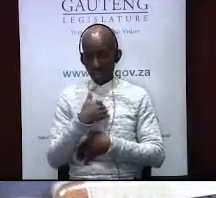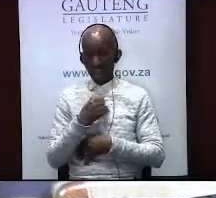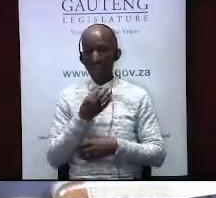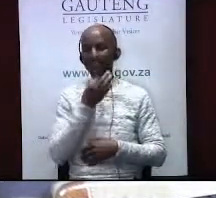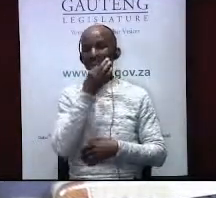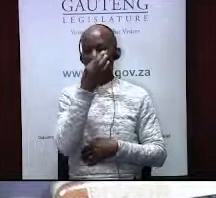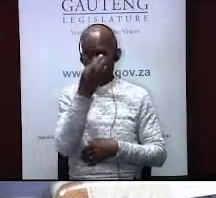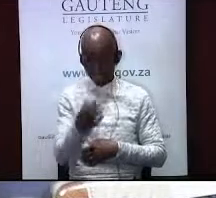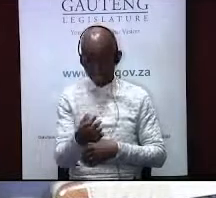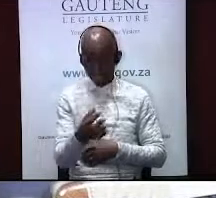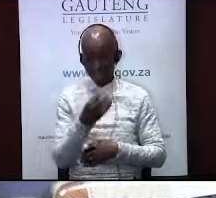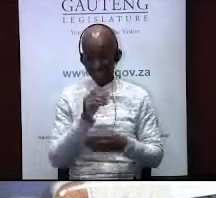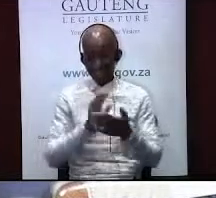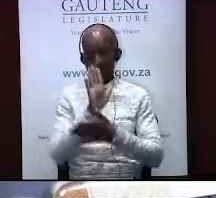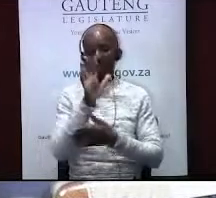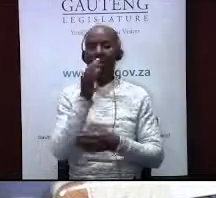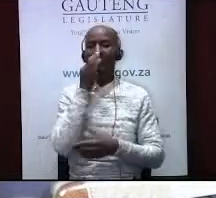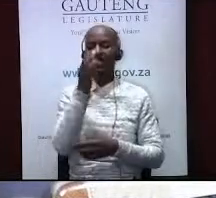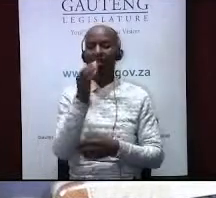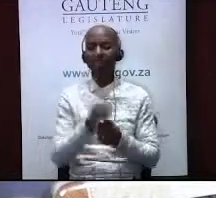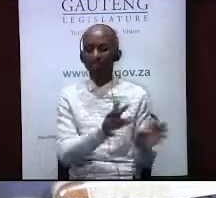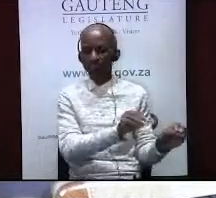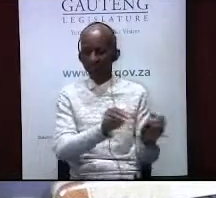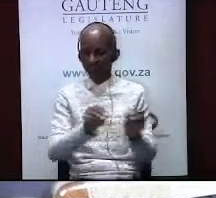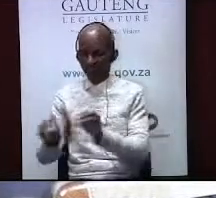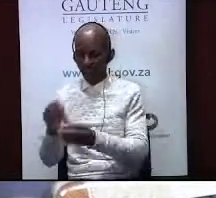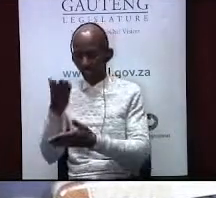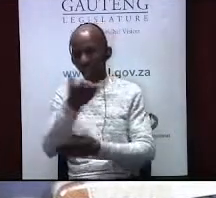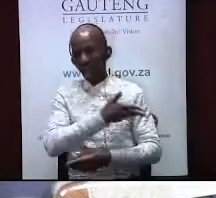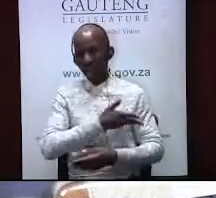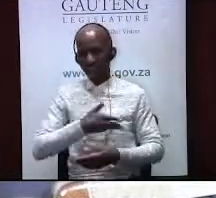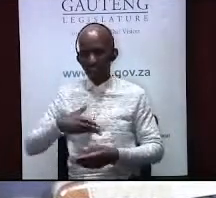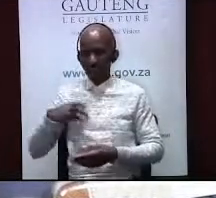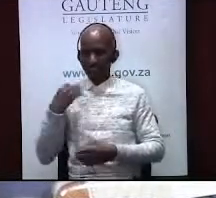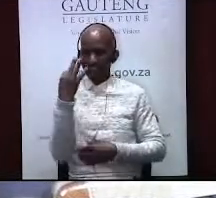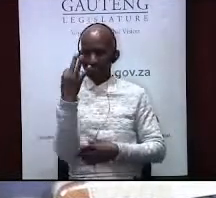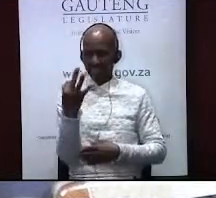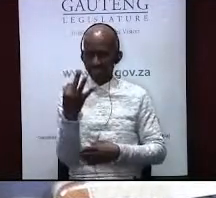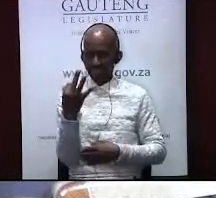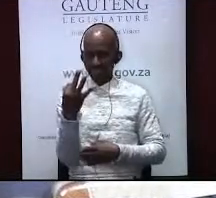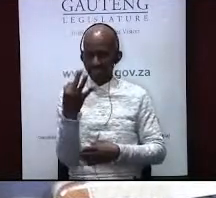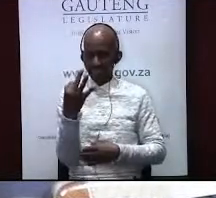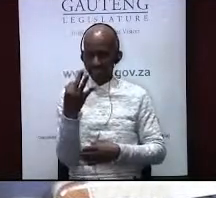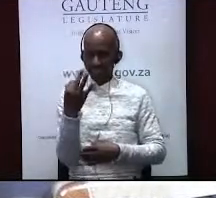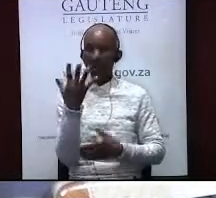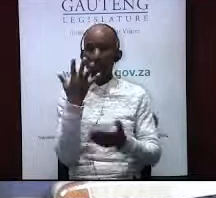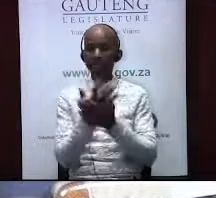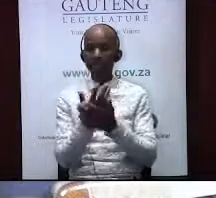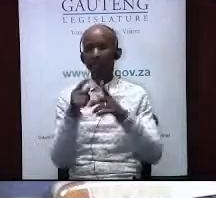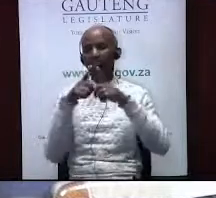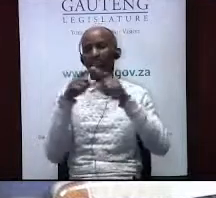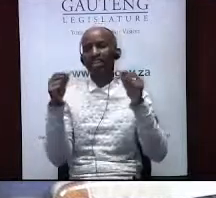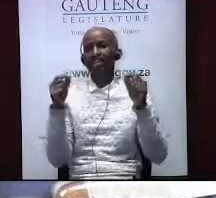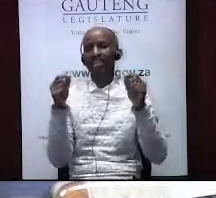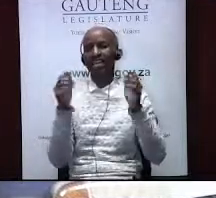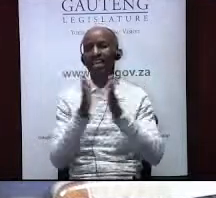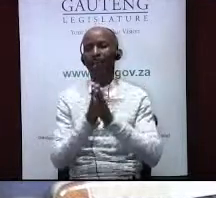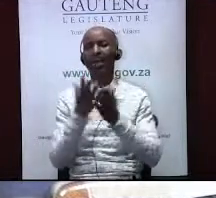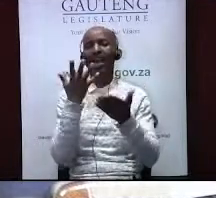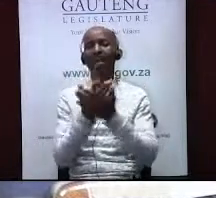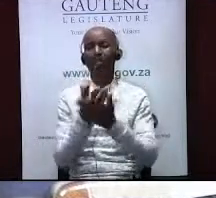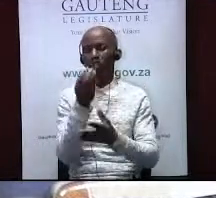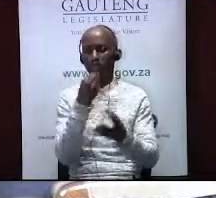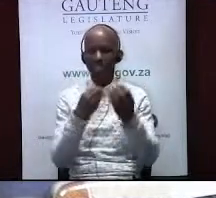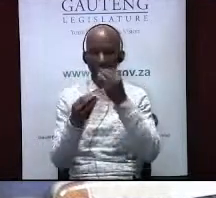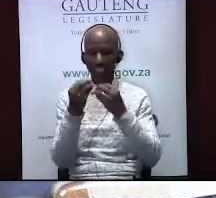ra kere ne ba itse kwara past ka ba kopa gore ba re shiftele to 3:30 so that by then we should be done and then we are able to